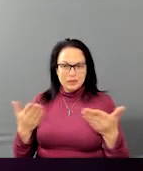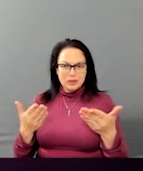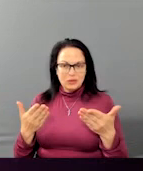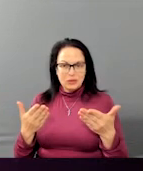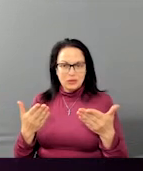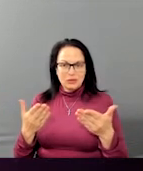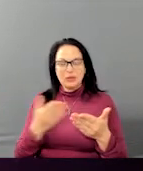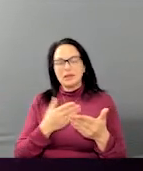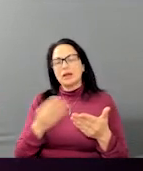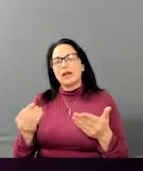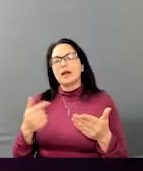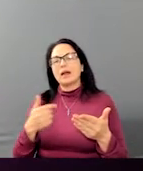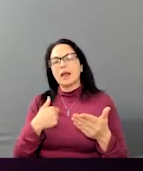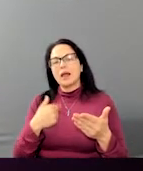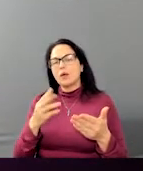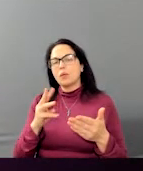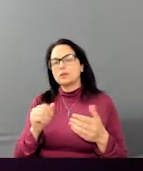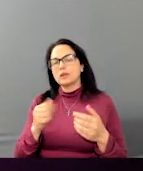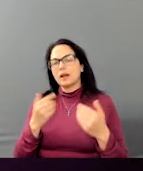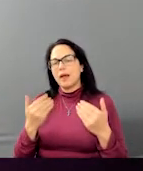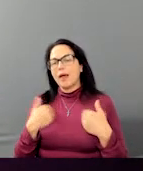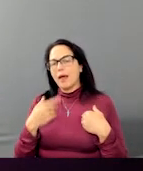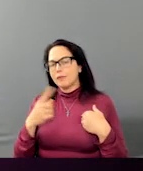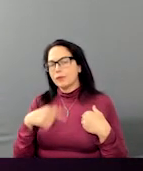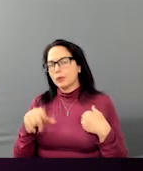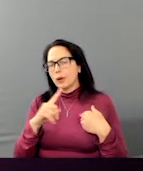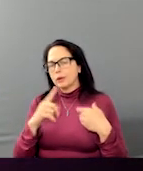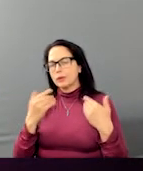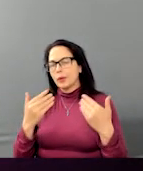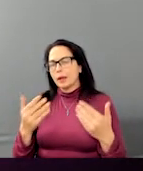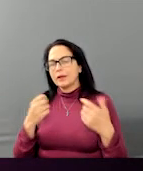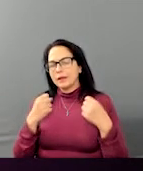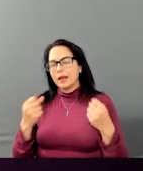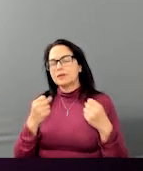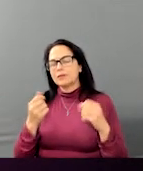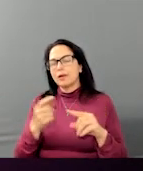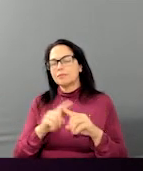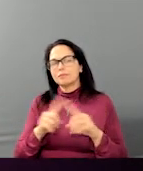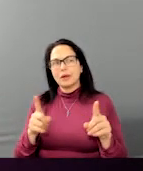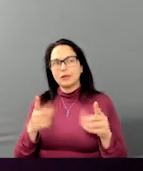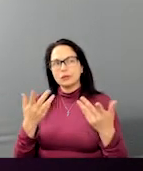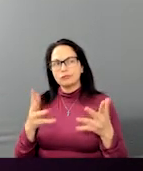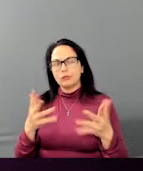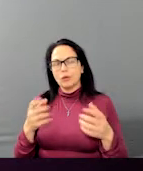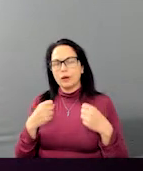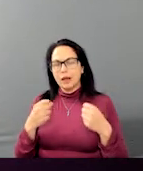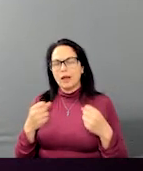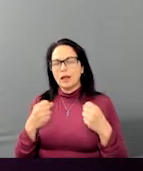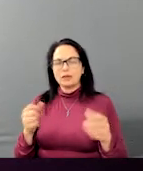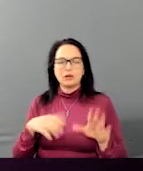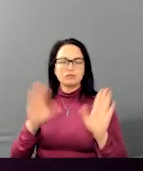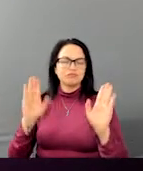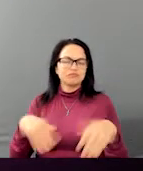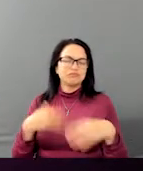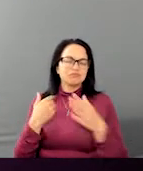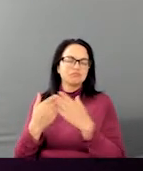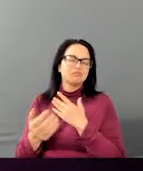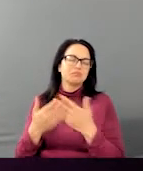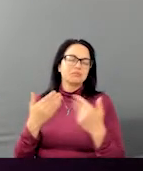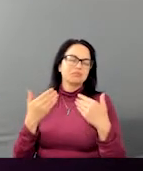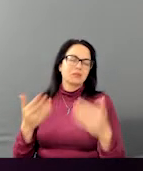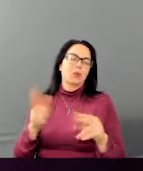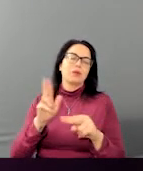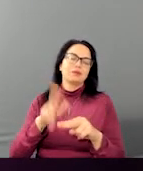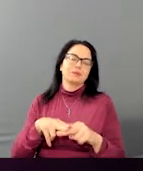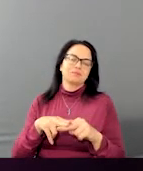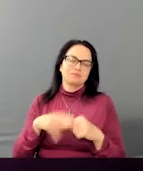And I was gonna have you all do squats like Kent said, but since you already did them, I'm gonna save you from that. Okay, so you can all just be seated the whole